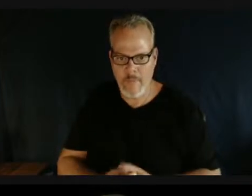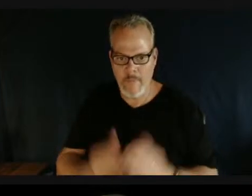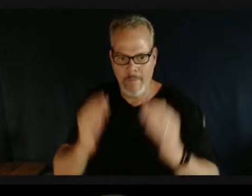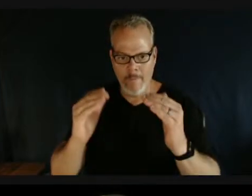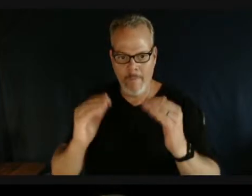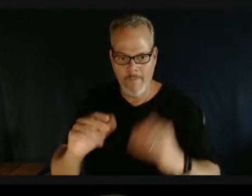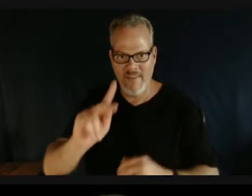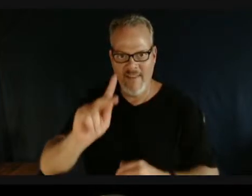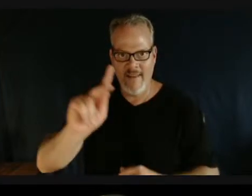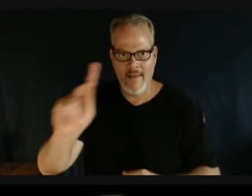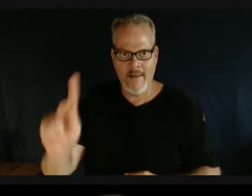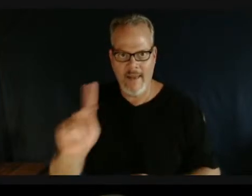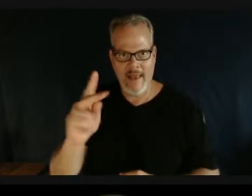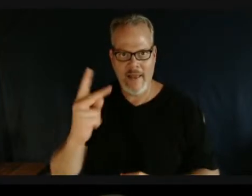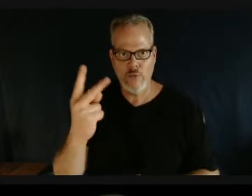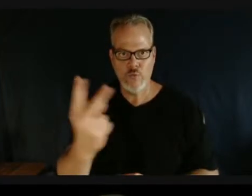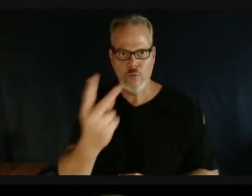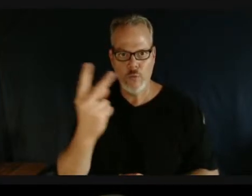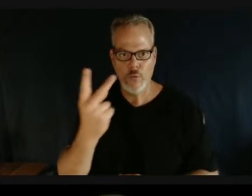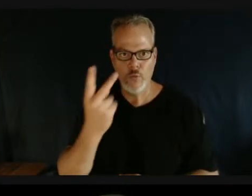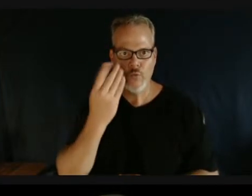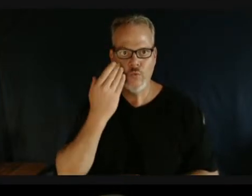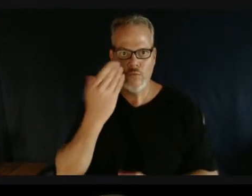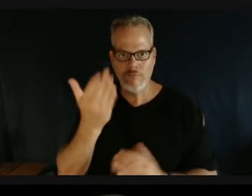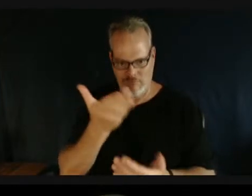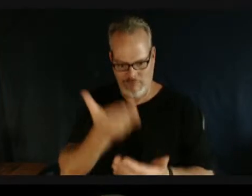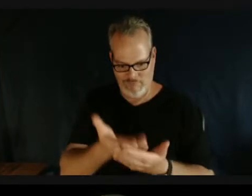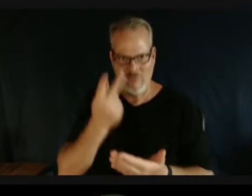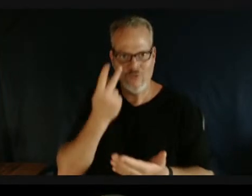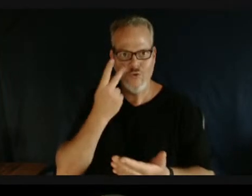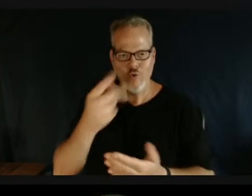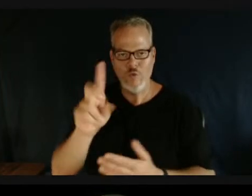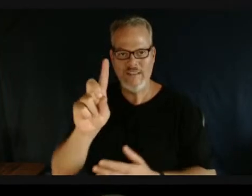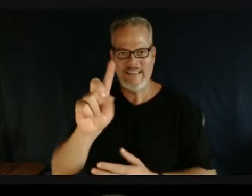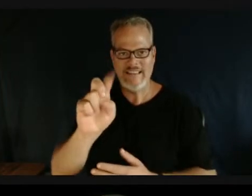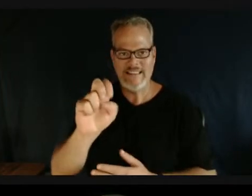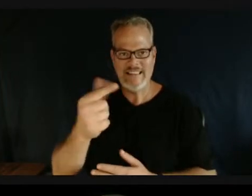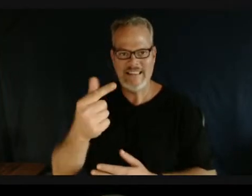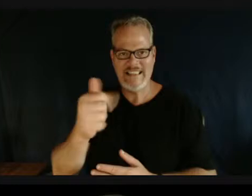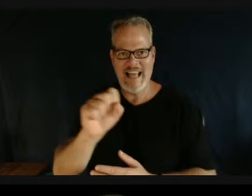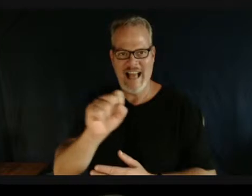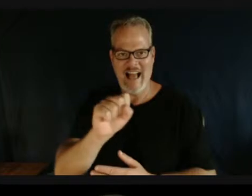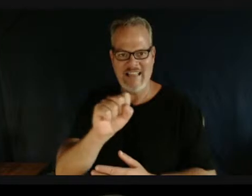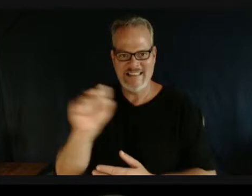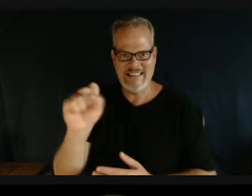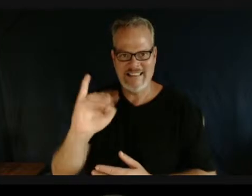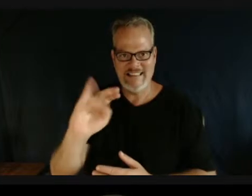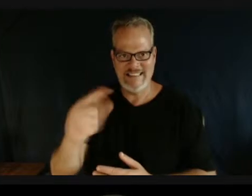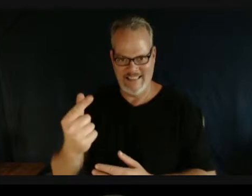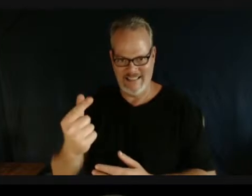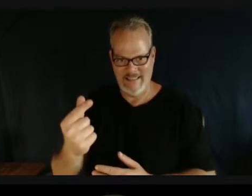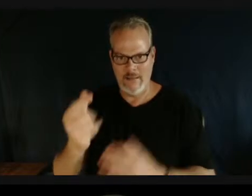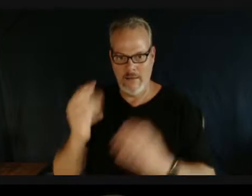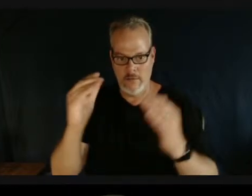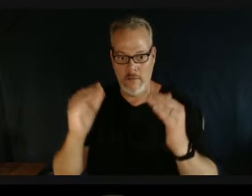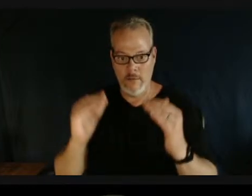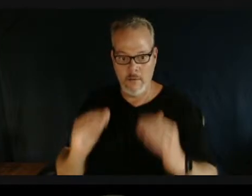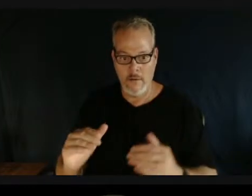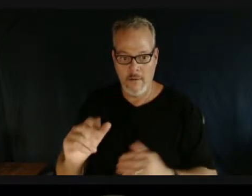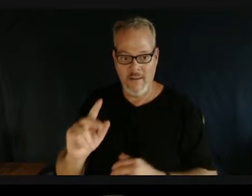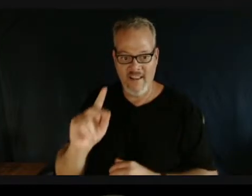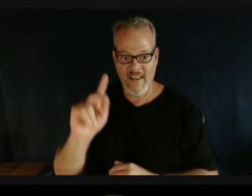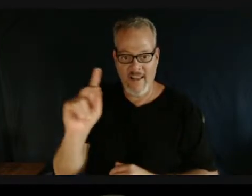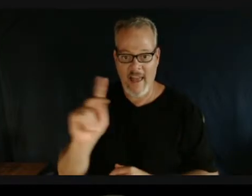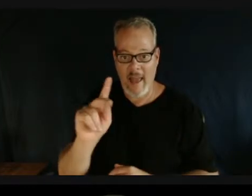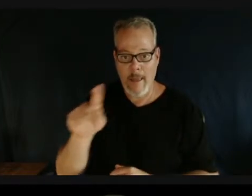K2 showing the degassing coming and joining the atmosphere here. And KP, can't